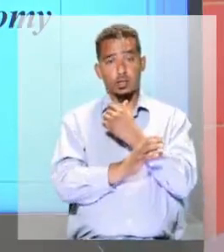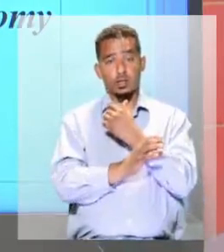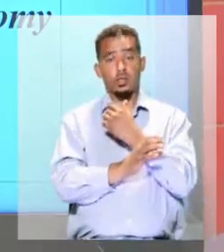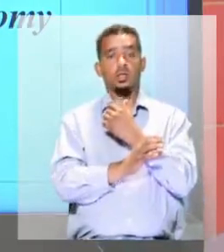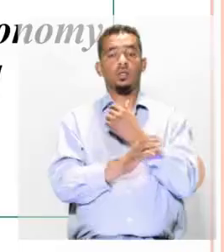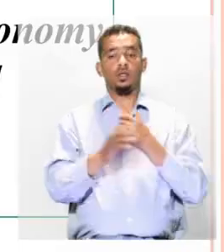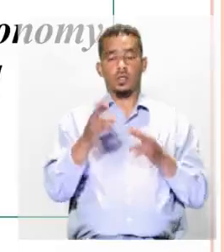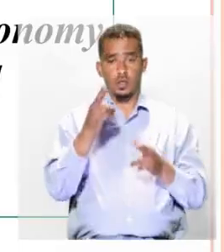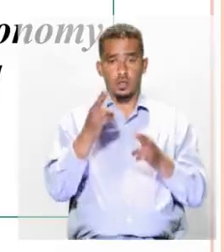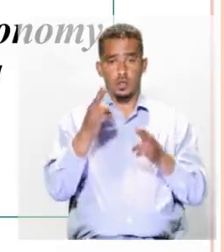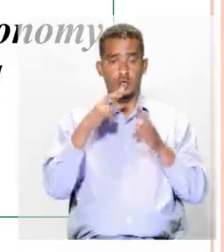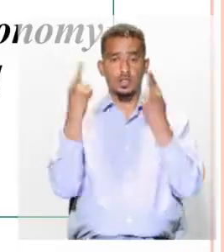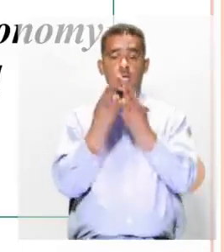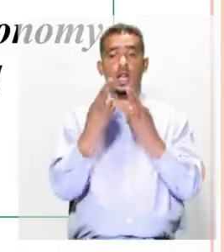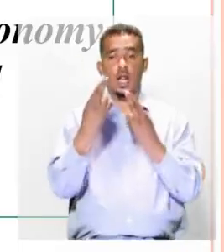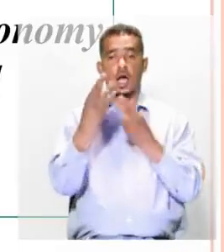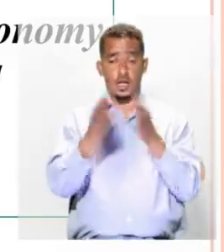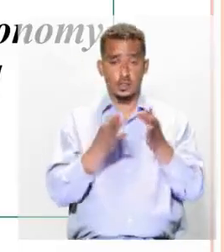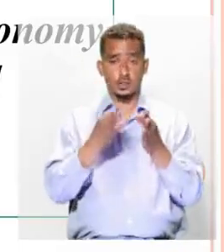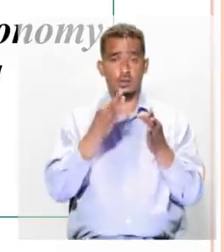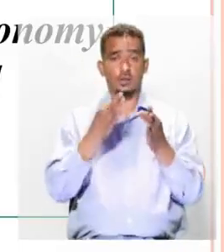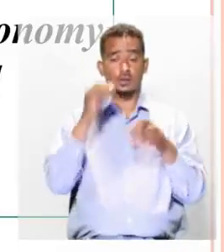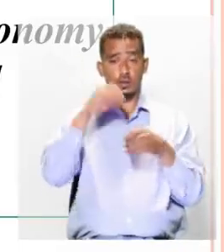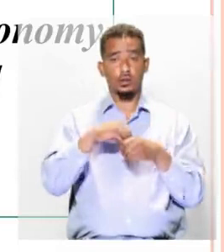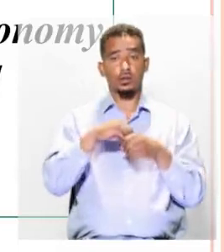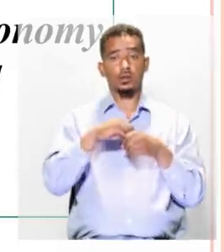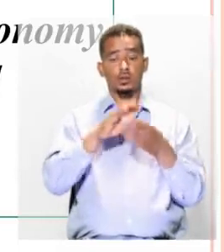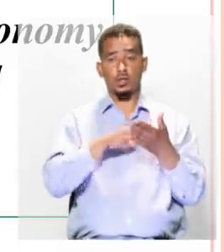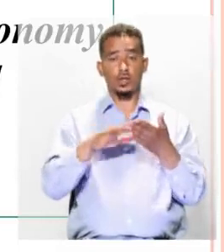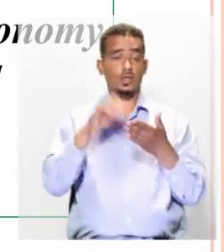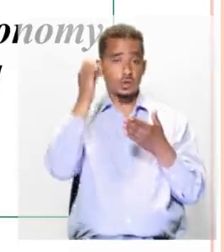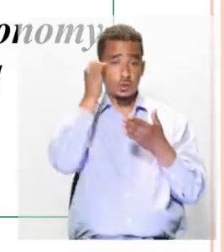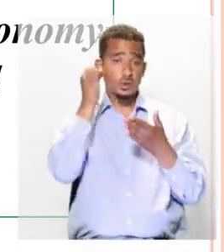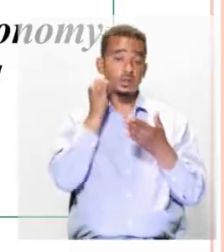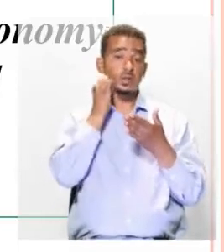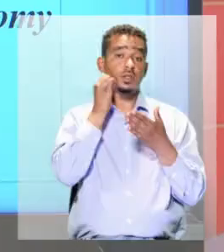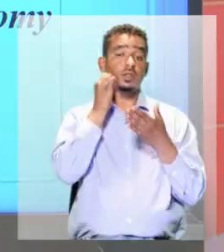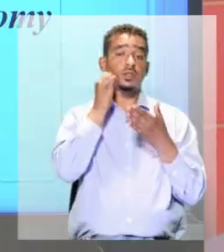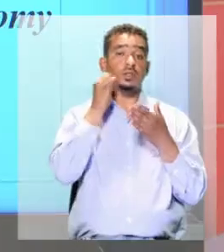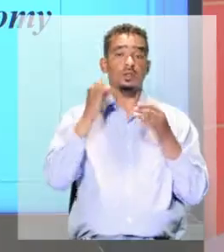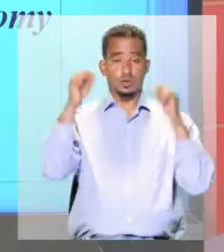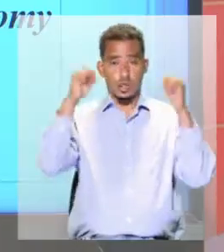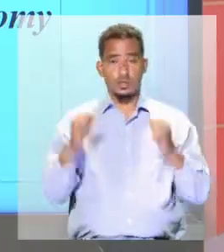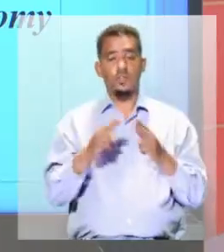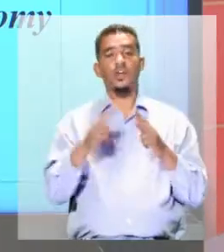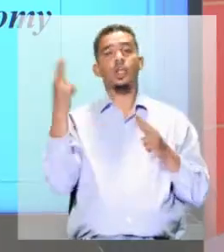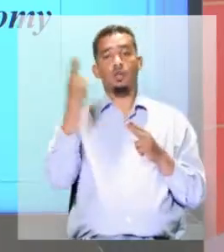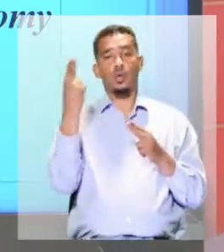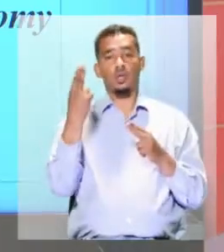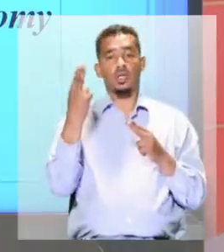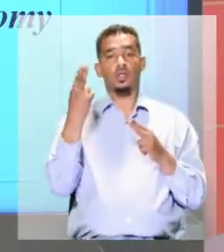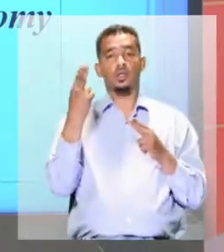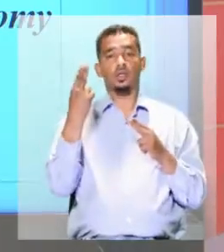regional analysis. So in general, the study of sex structure, it is very important for